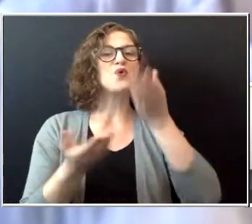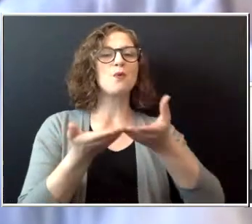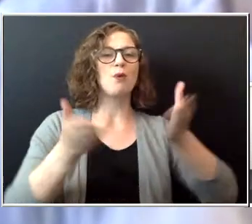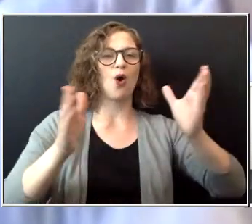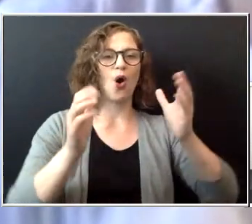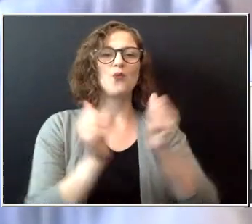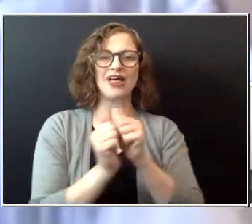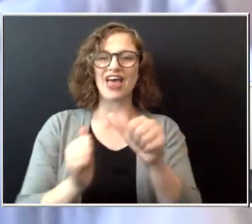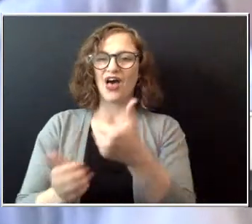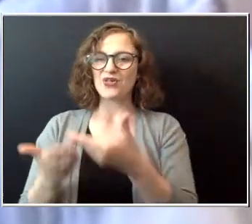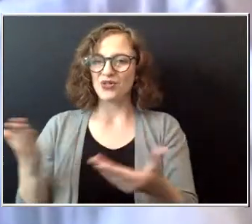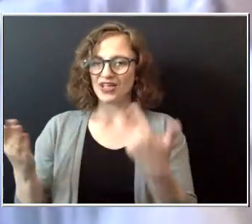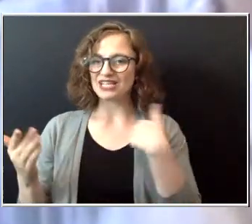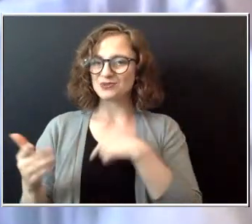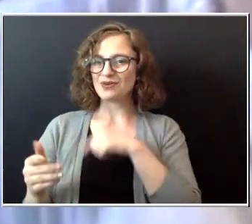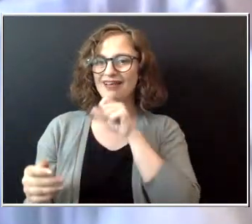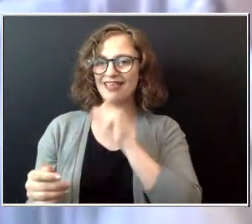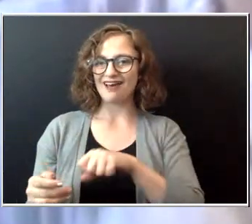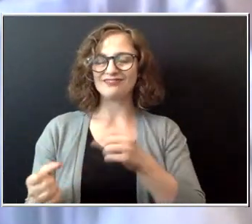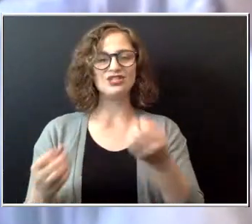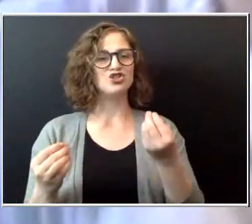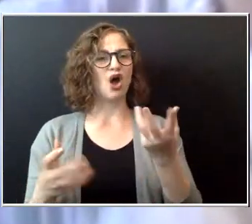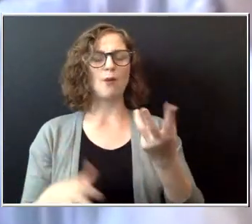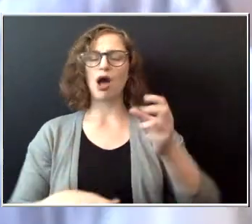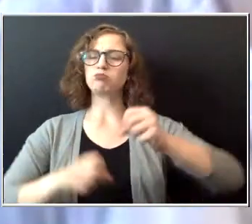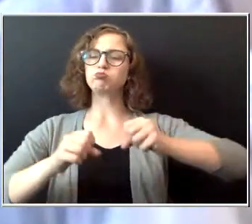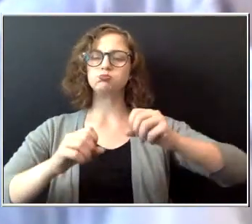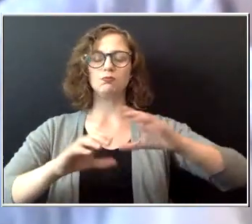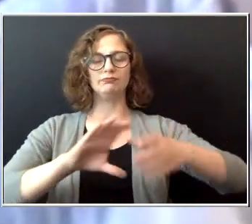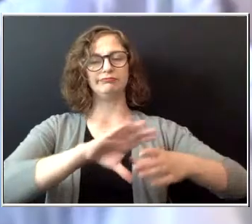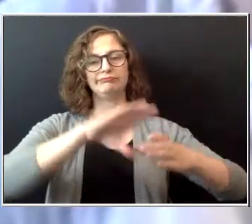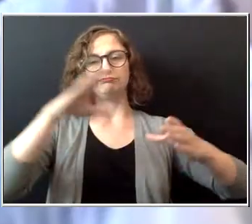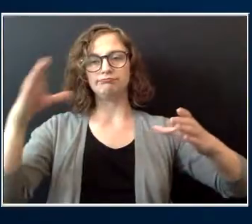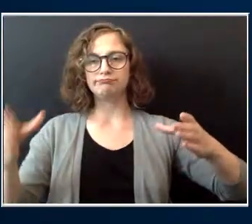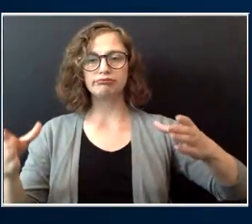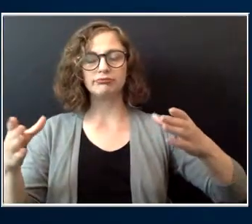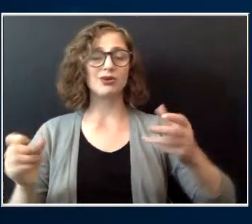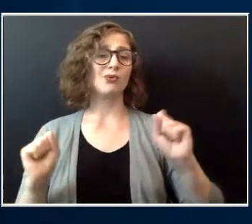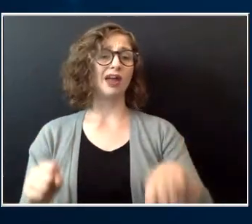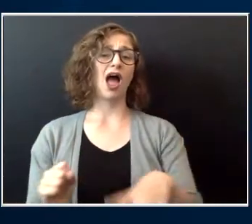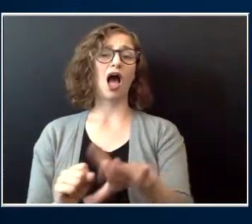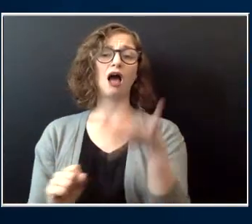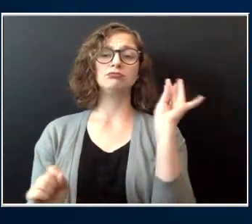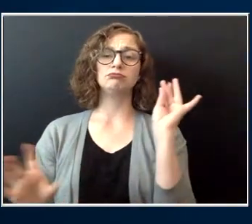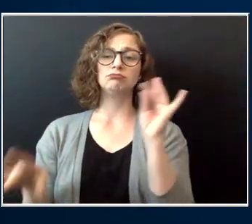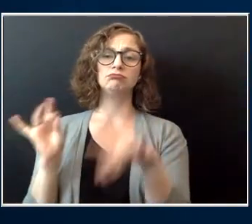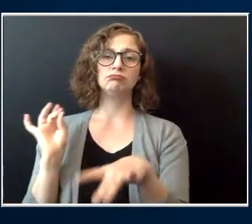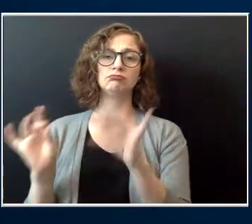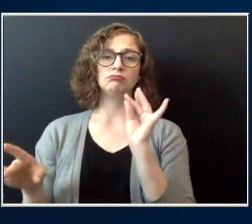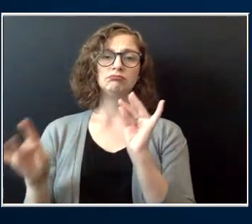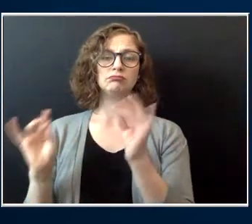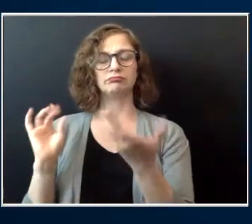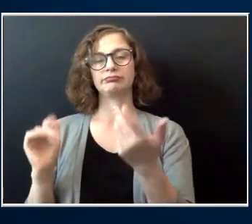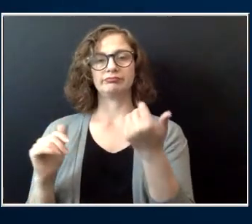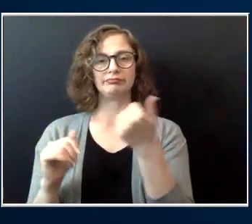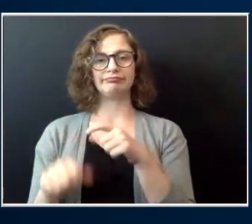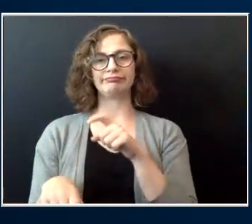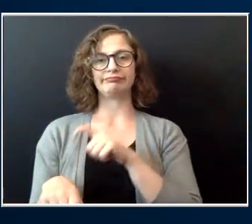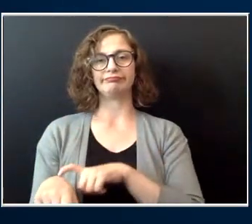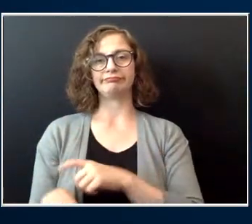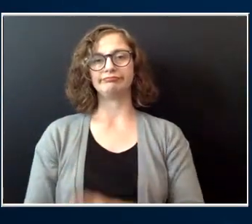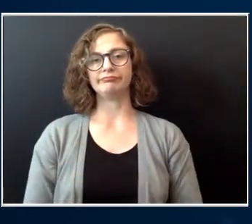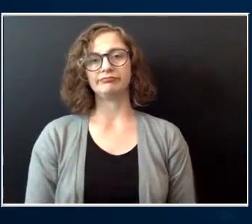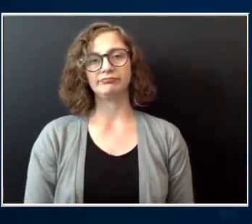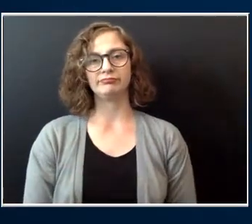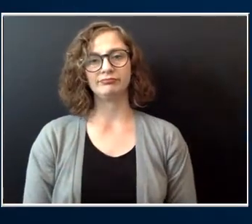it kind of lasts a few days, and we can just grab it. I love and he helps that. me chop it and wash it, and yeah, which he never